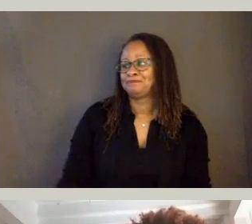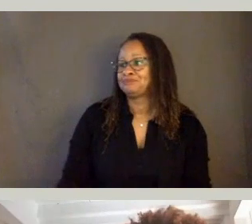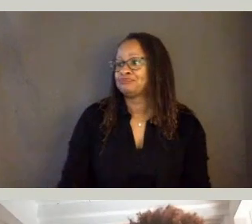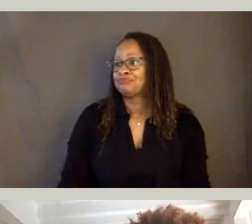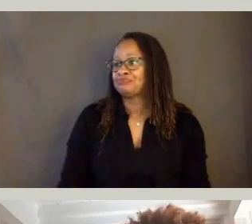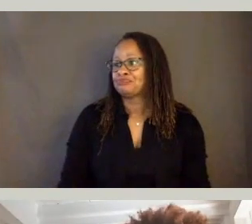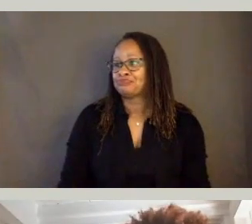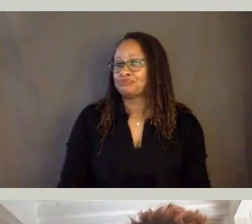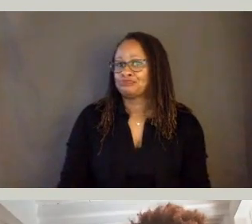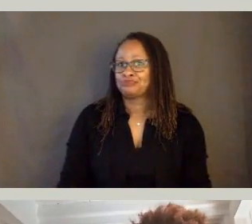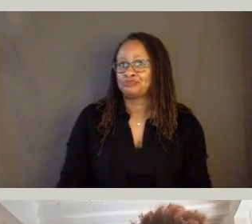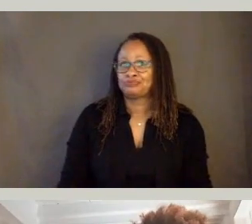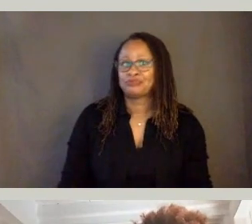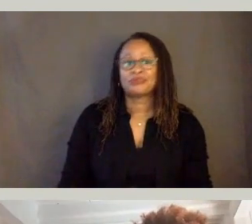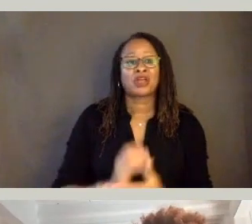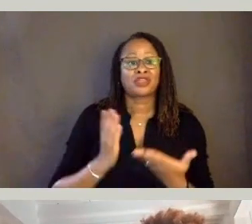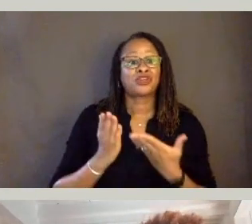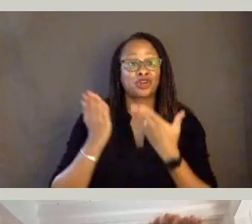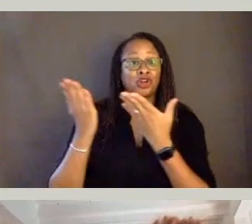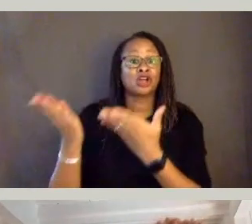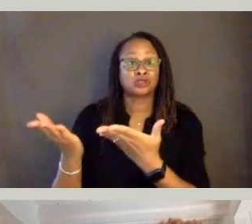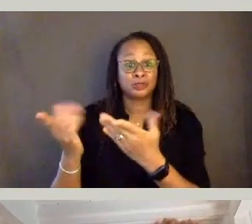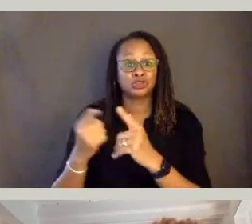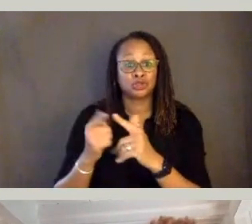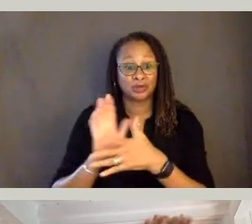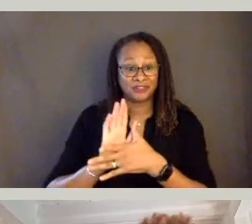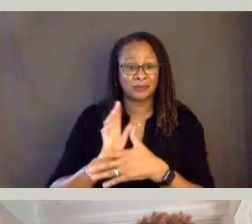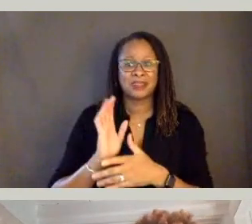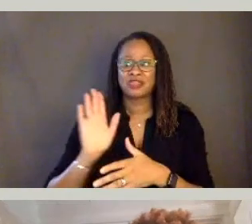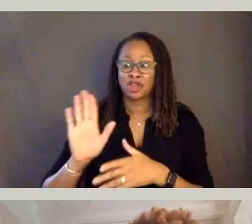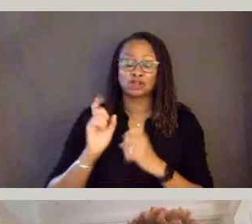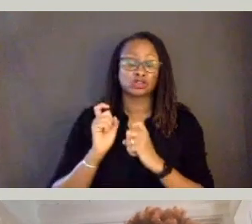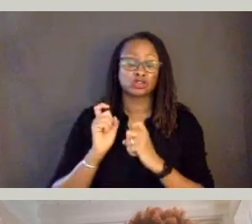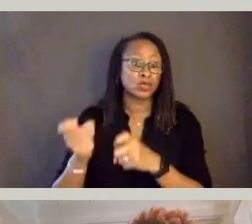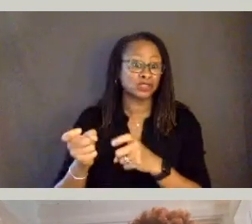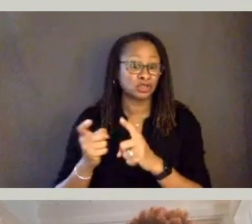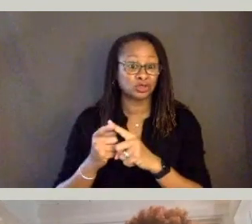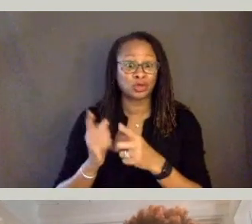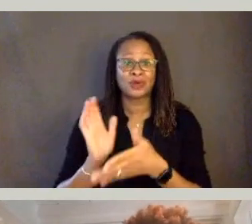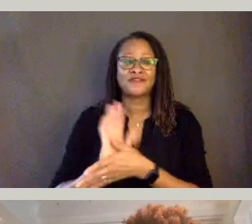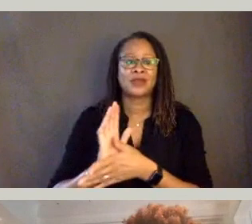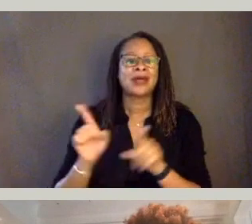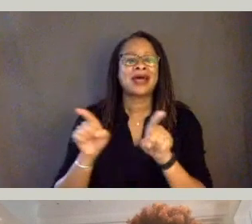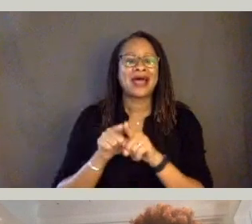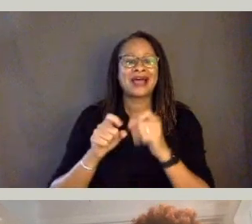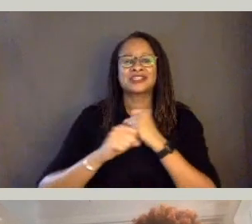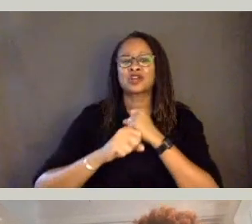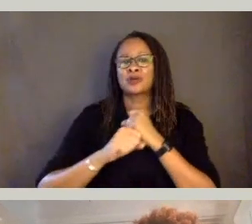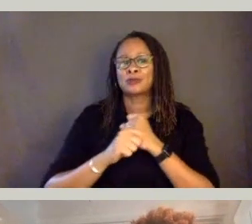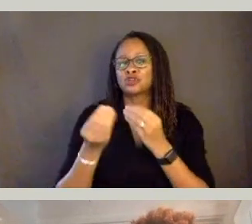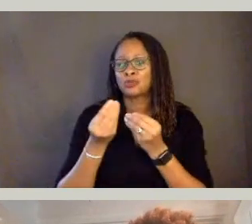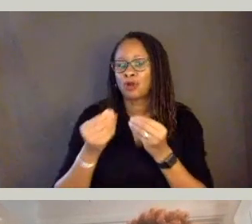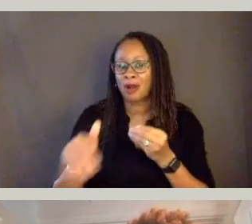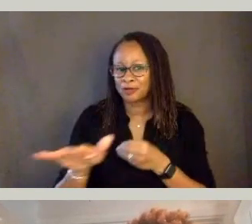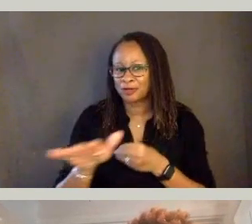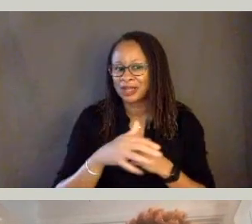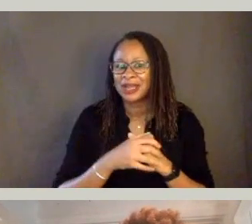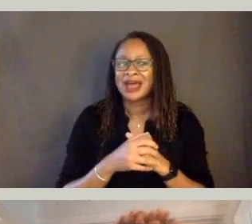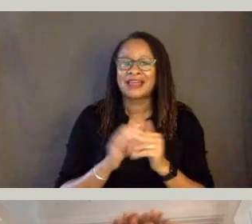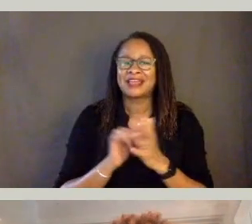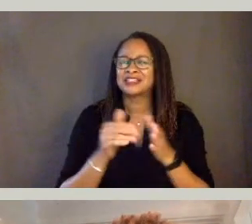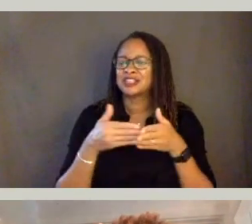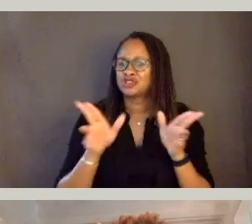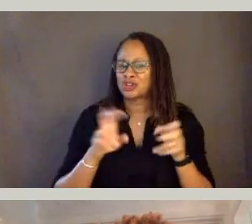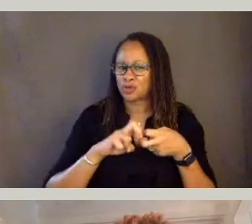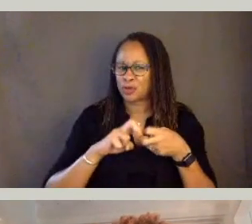contribution, their donation to a film, or support of a film, end up as a commercial property. That is a genuine problem. I think